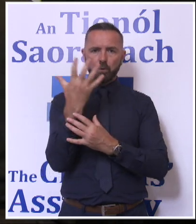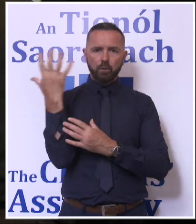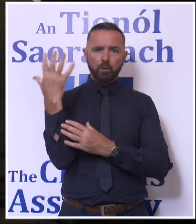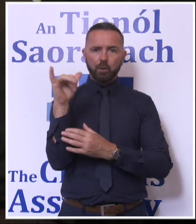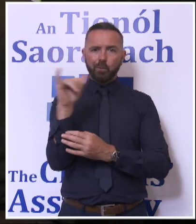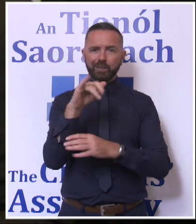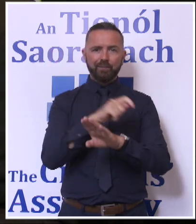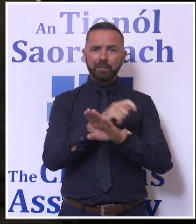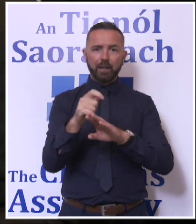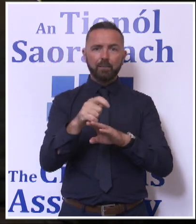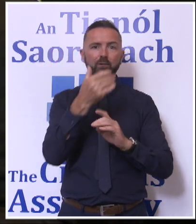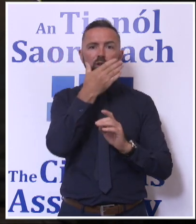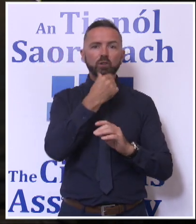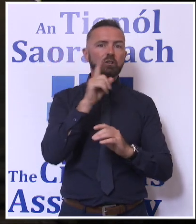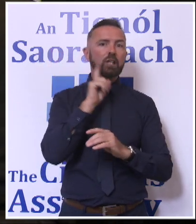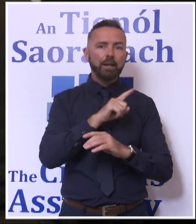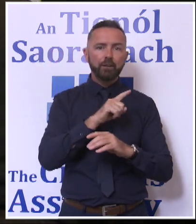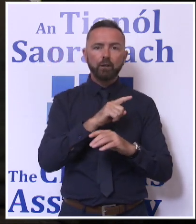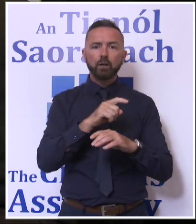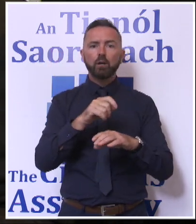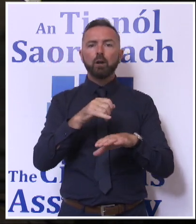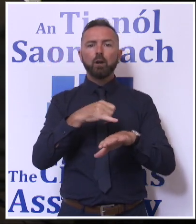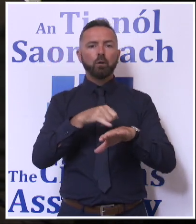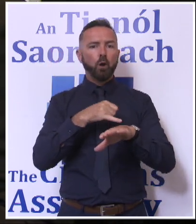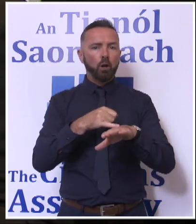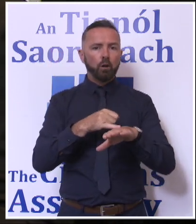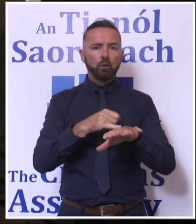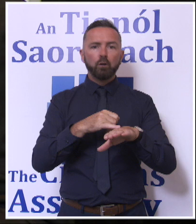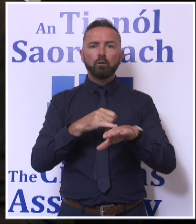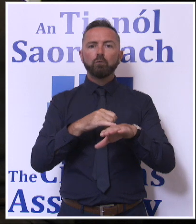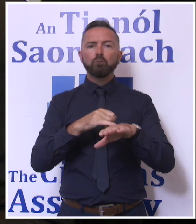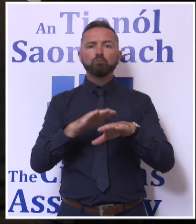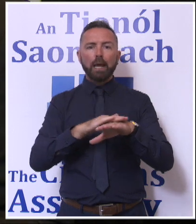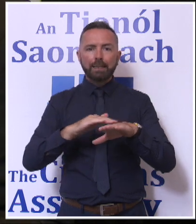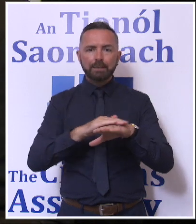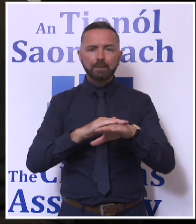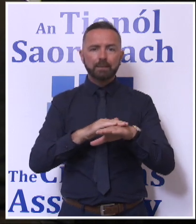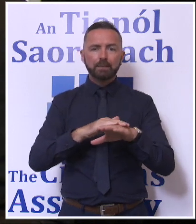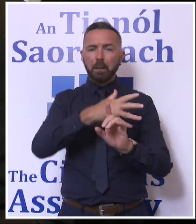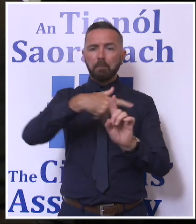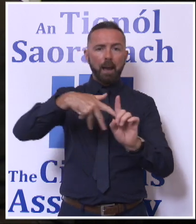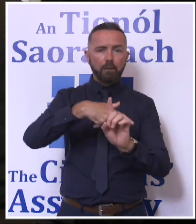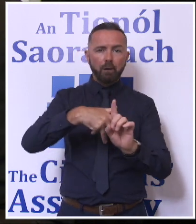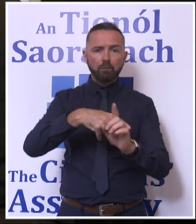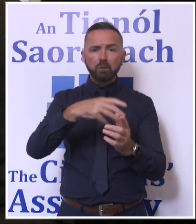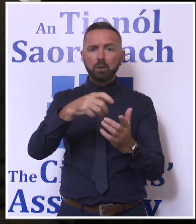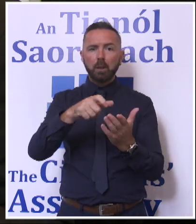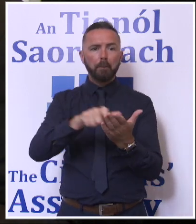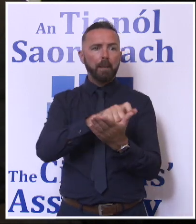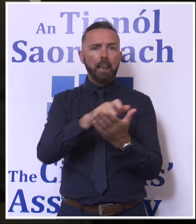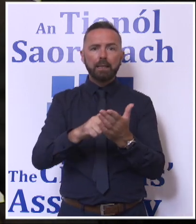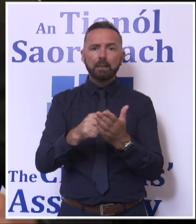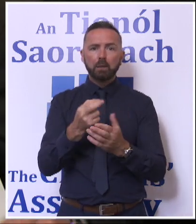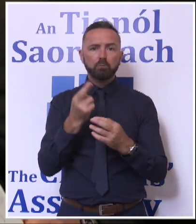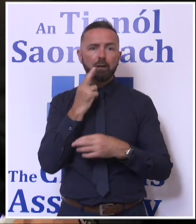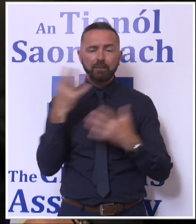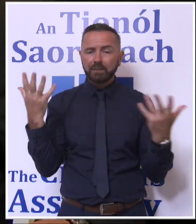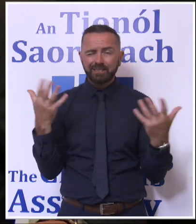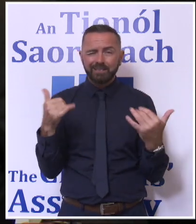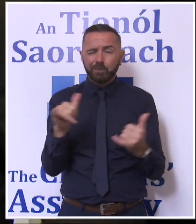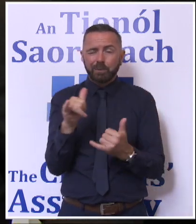And those are really our guiding terms of reference. And if we do our work properly, by the end of this